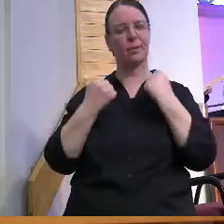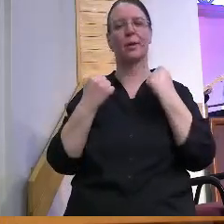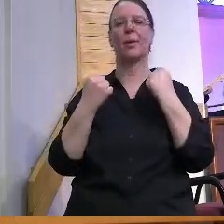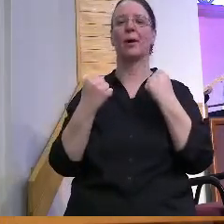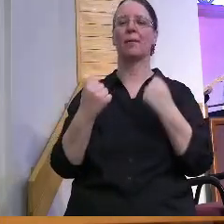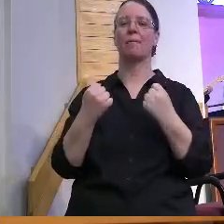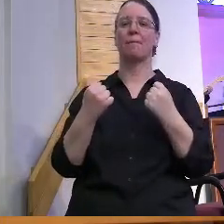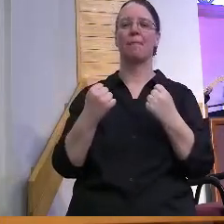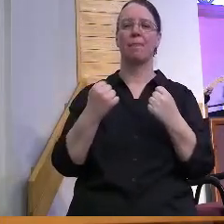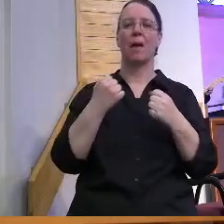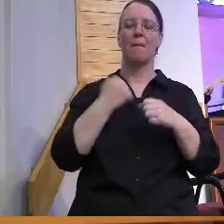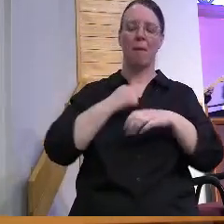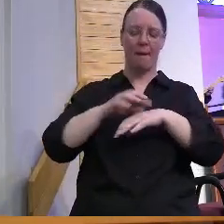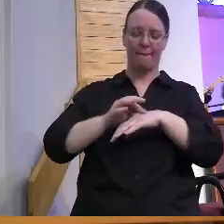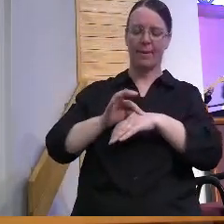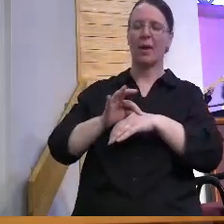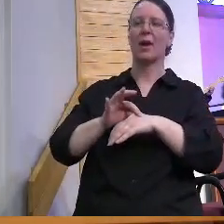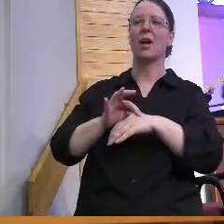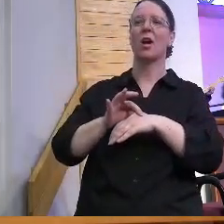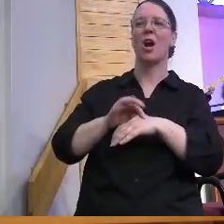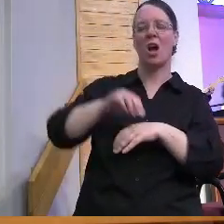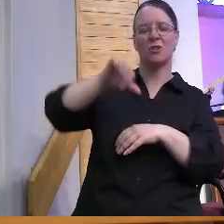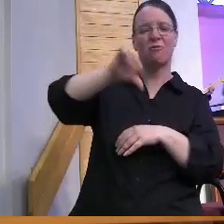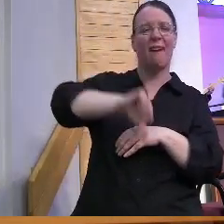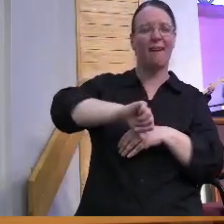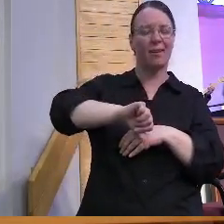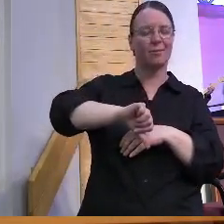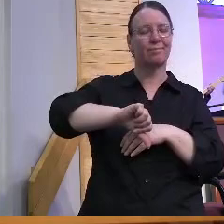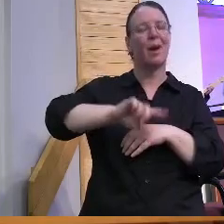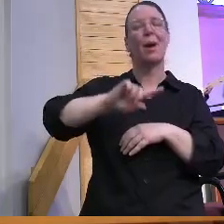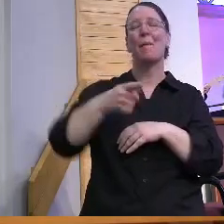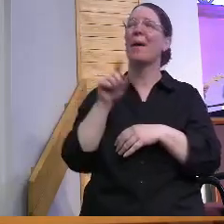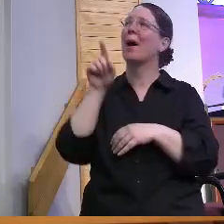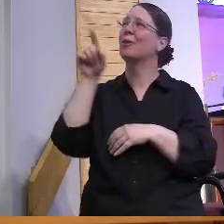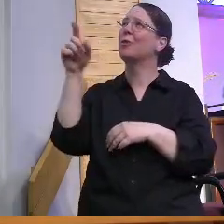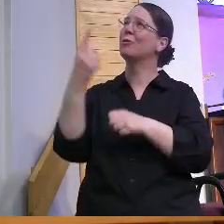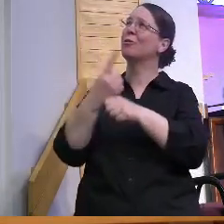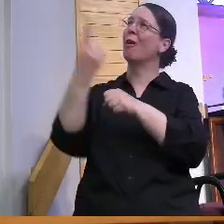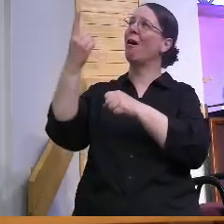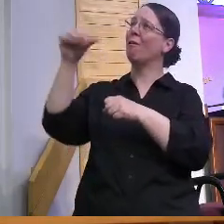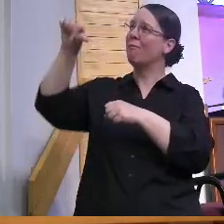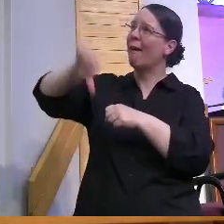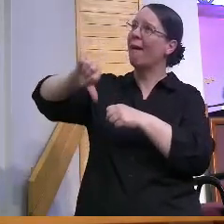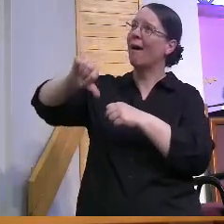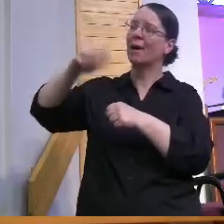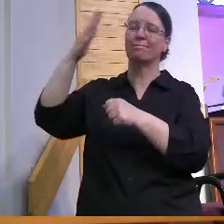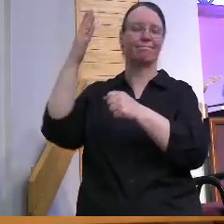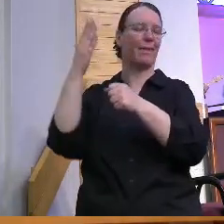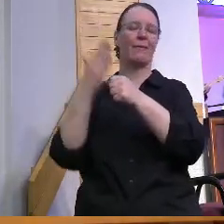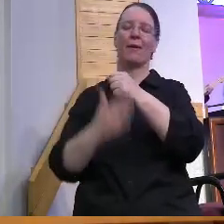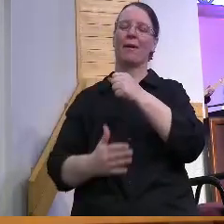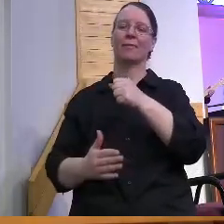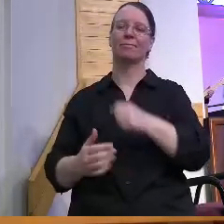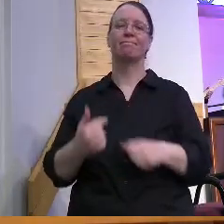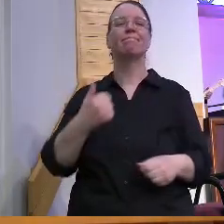me. My flesh may fail, my God, you never will. I